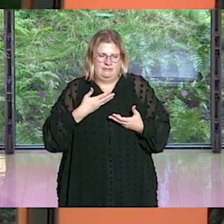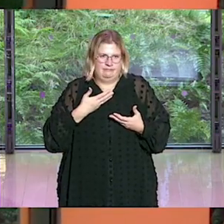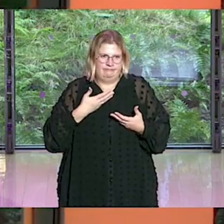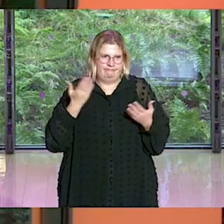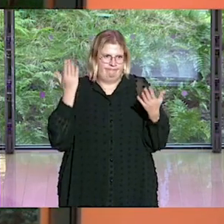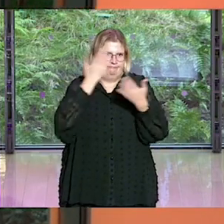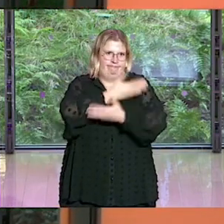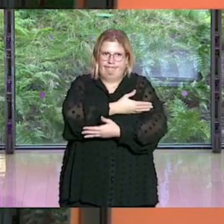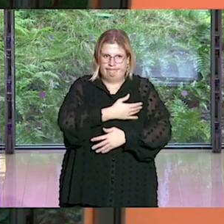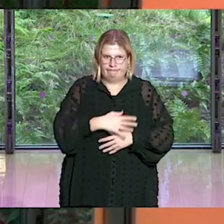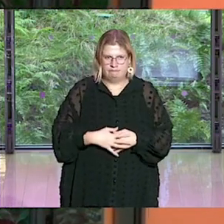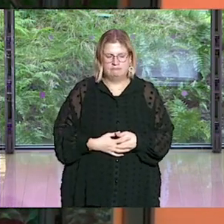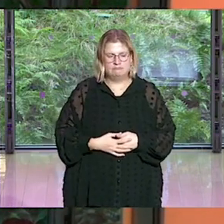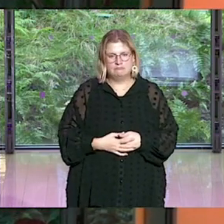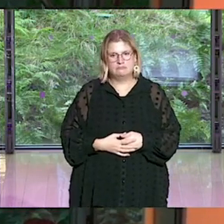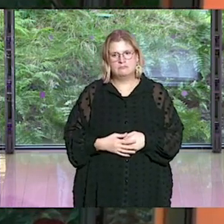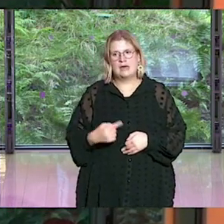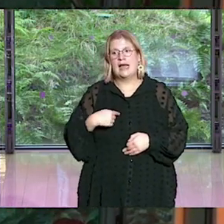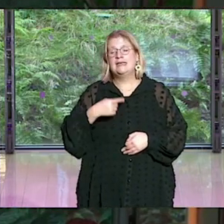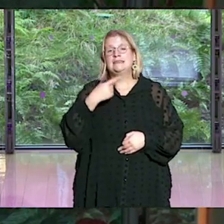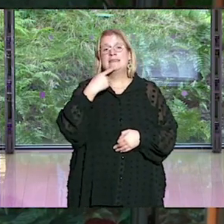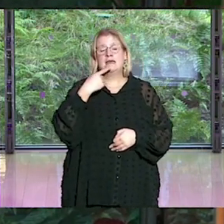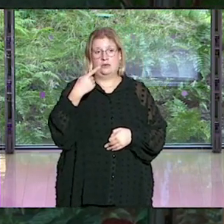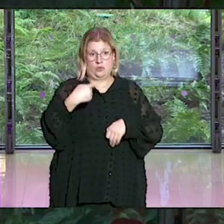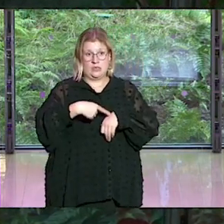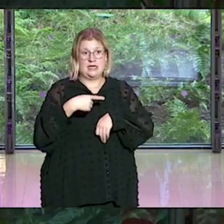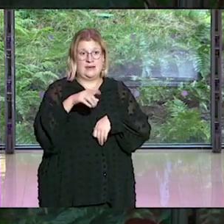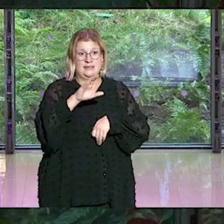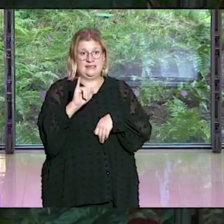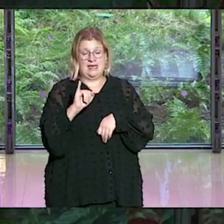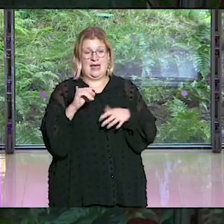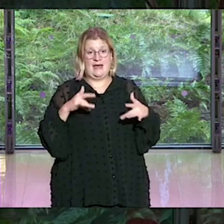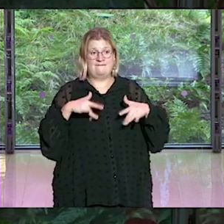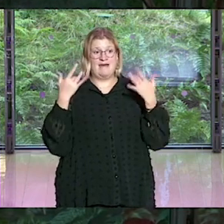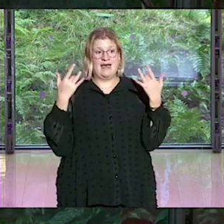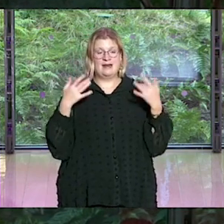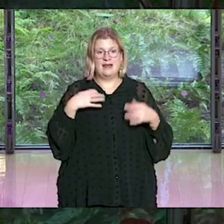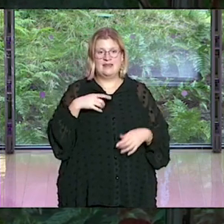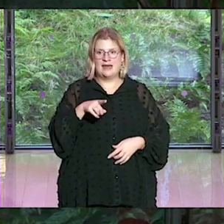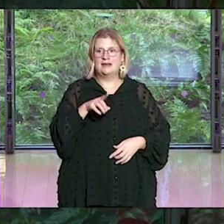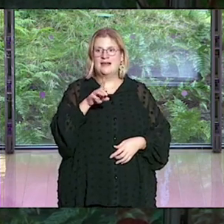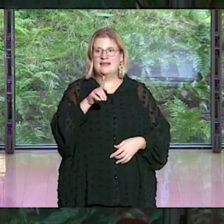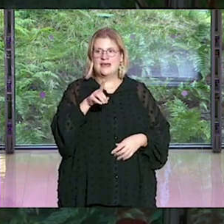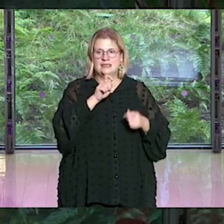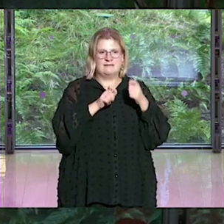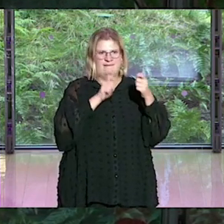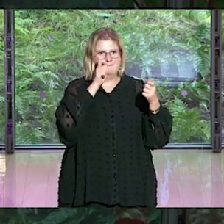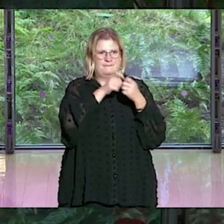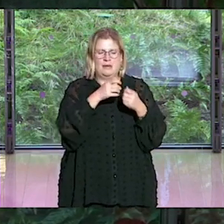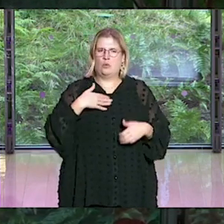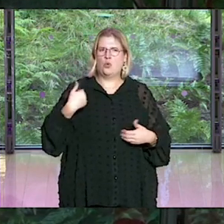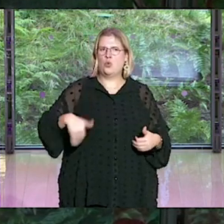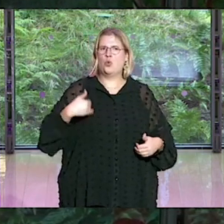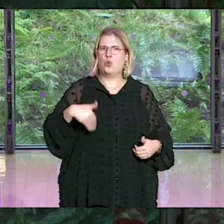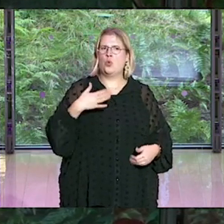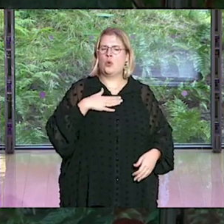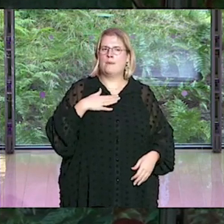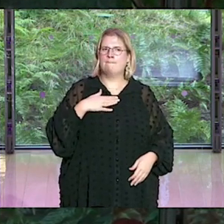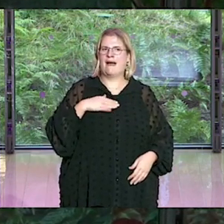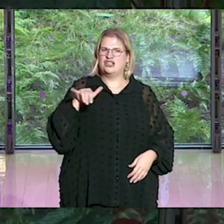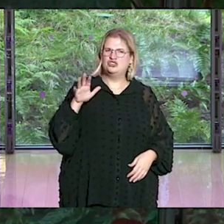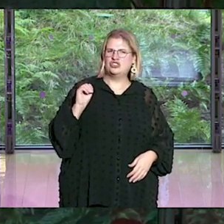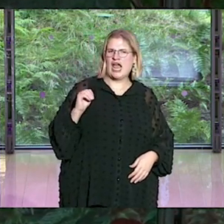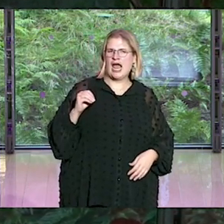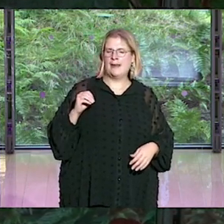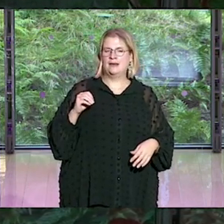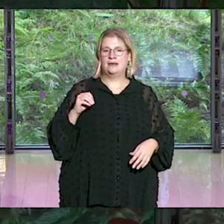I said in a CI event once that data visualization was my jam. And ever since then, my mom